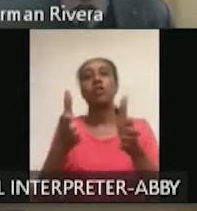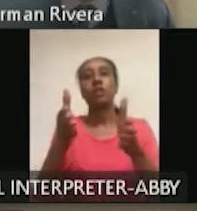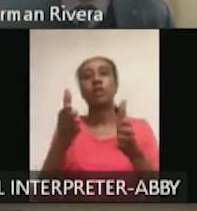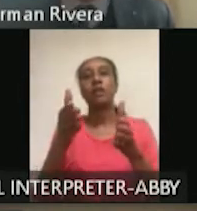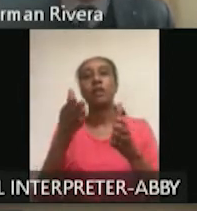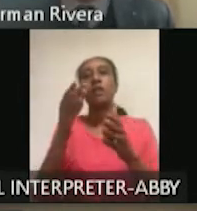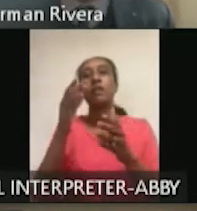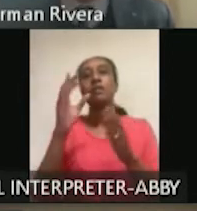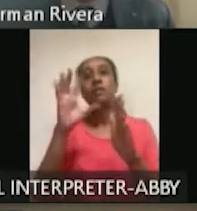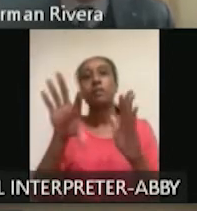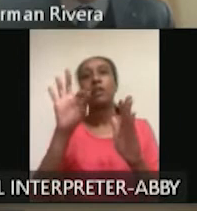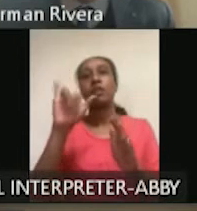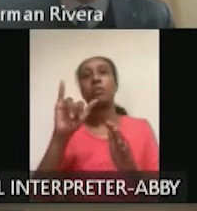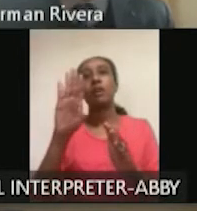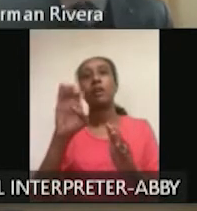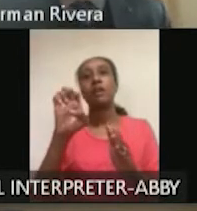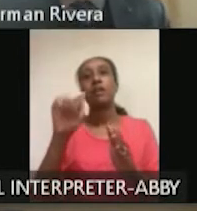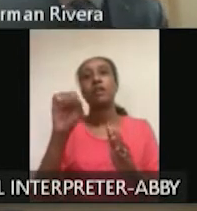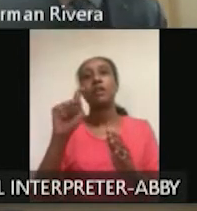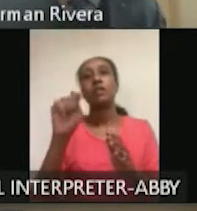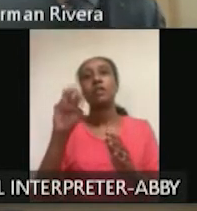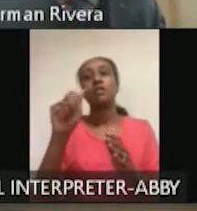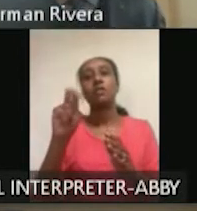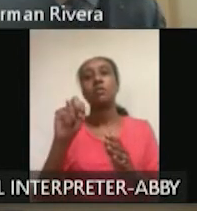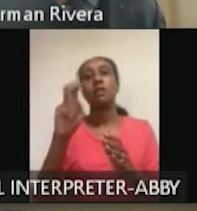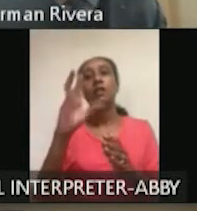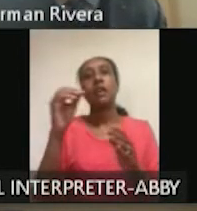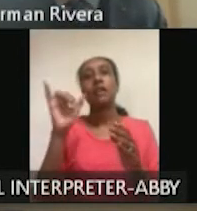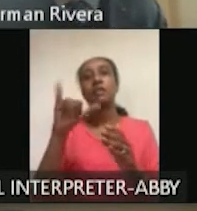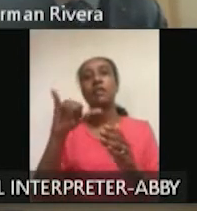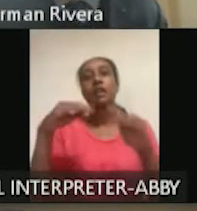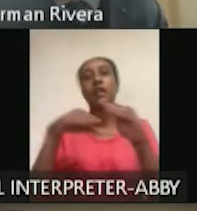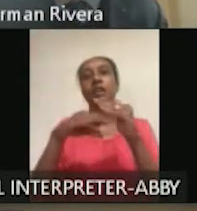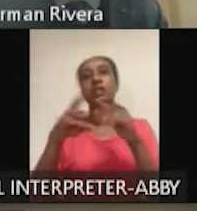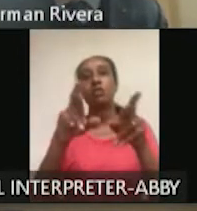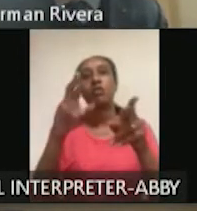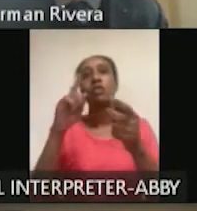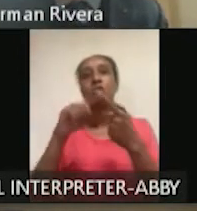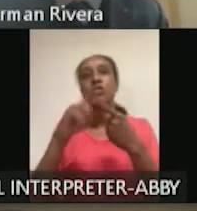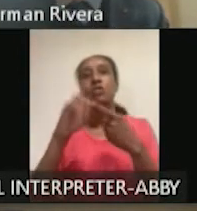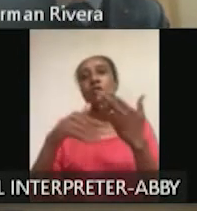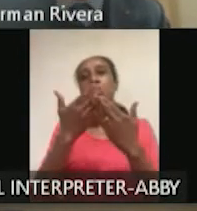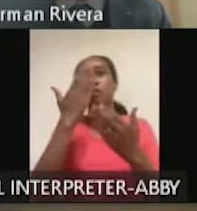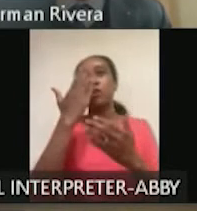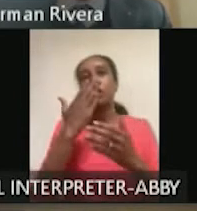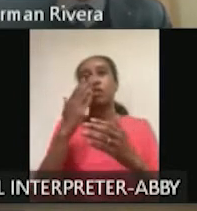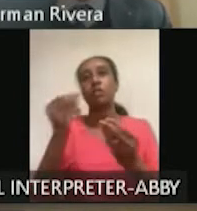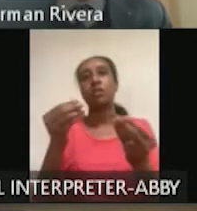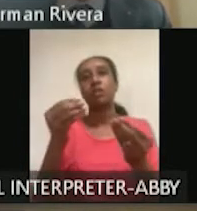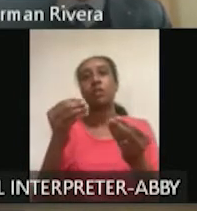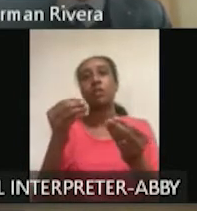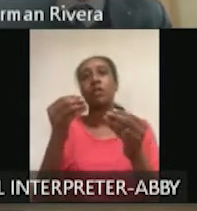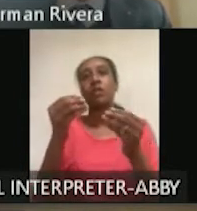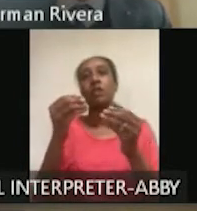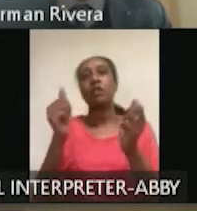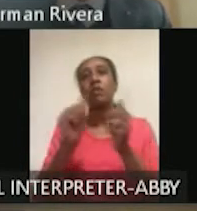easement and which acts as an access road along the entire frontage of the property. In accordance with the